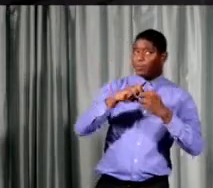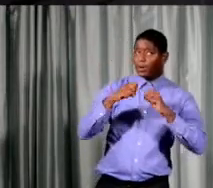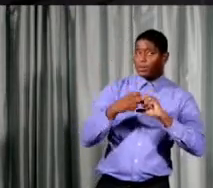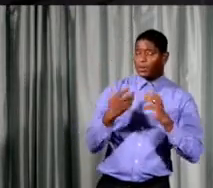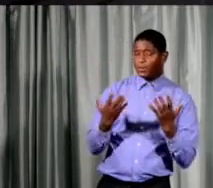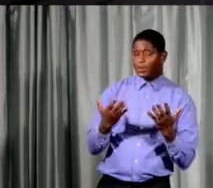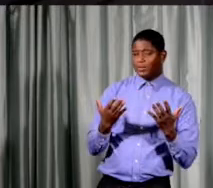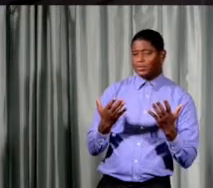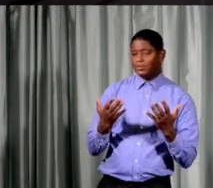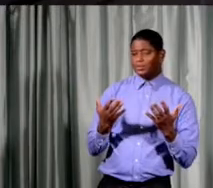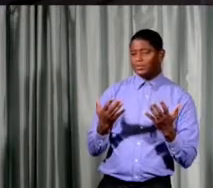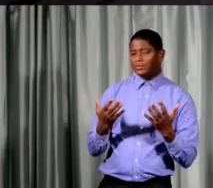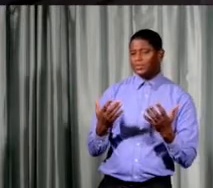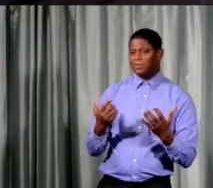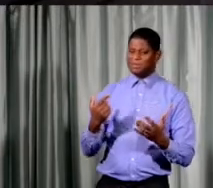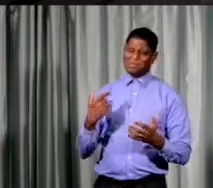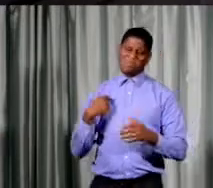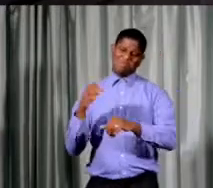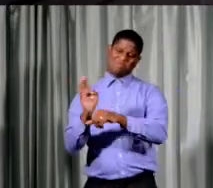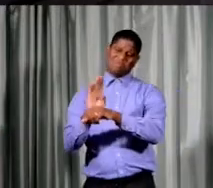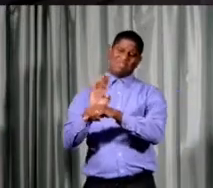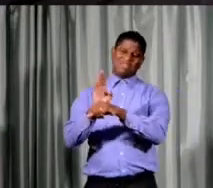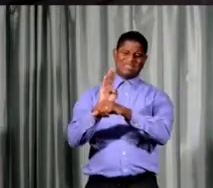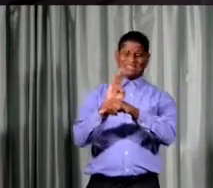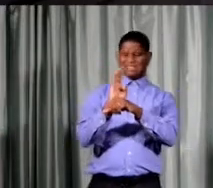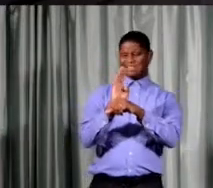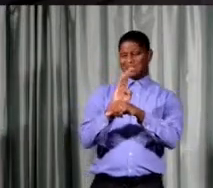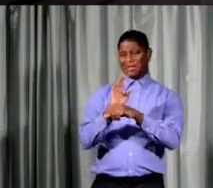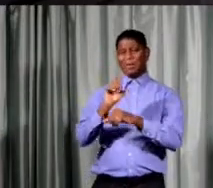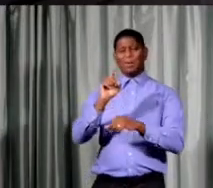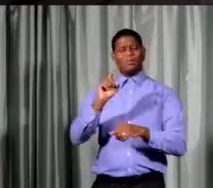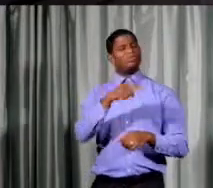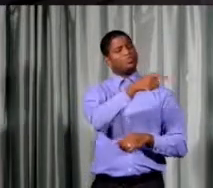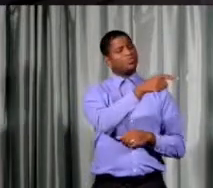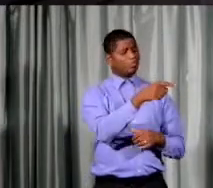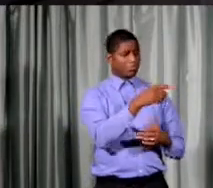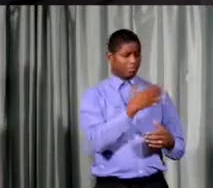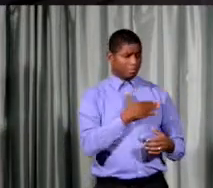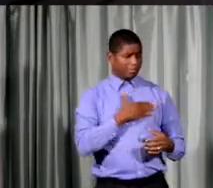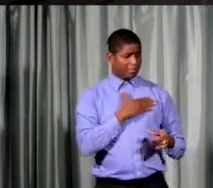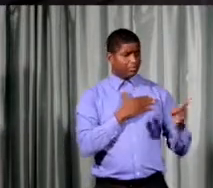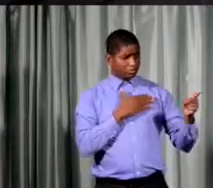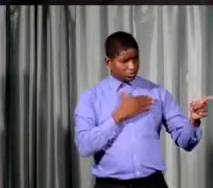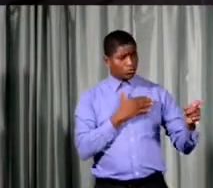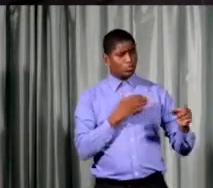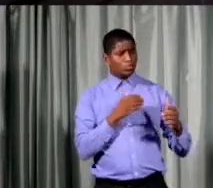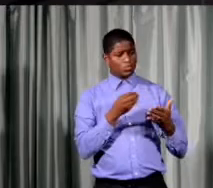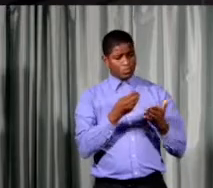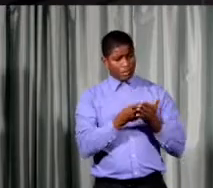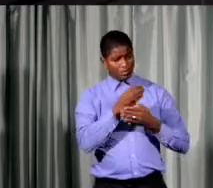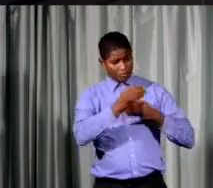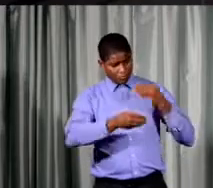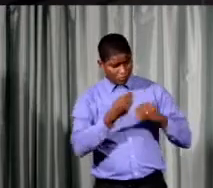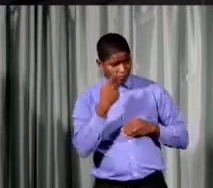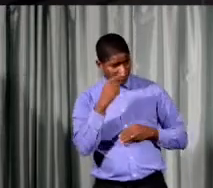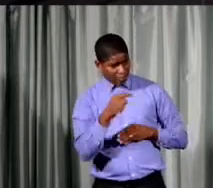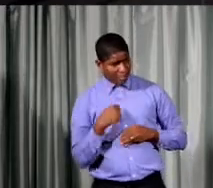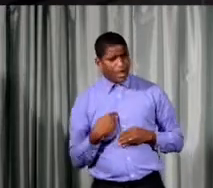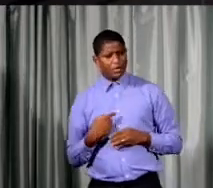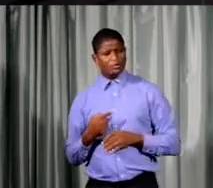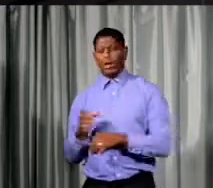one issue, you know it was? I too busy. I don't know this. And you hire people and you trust